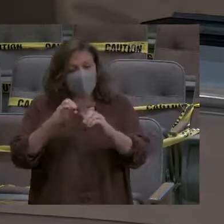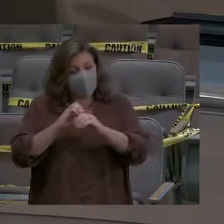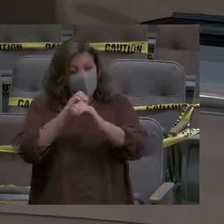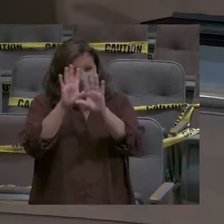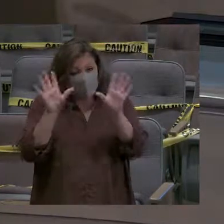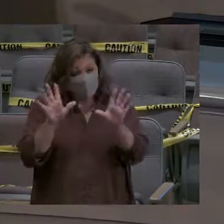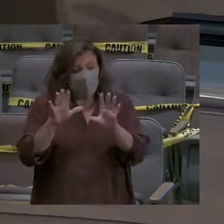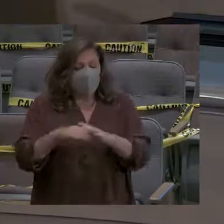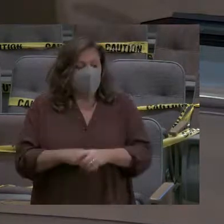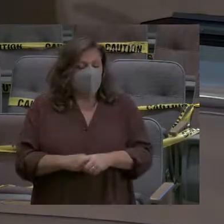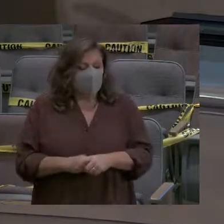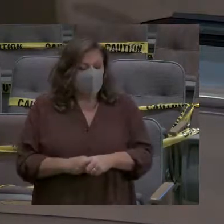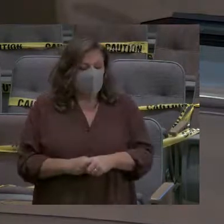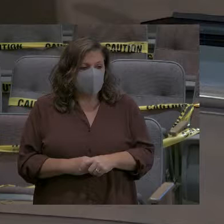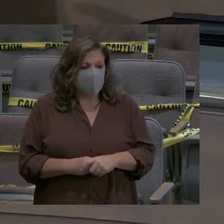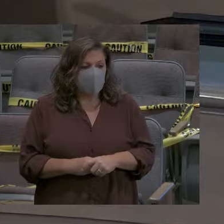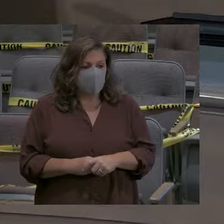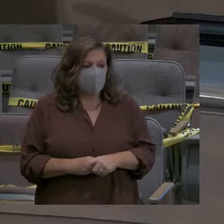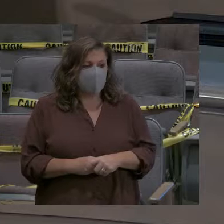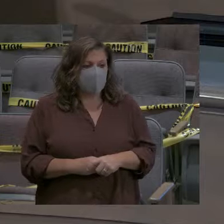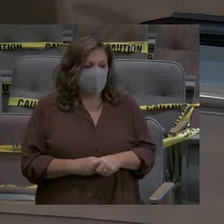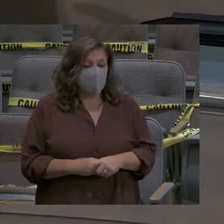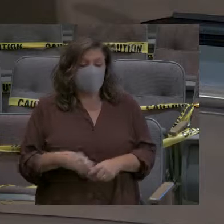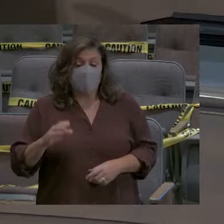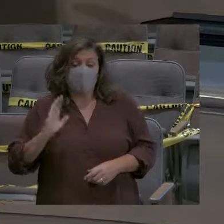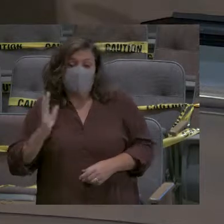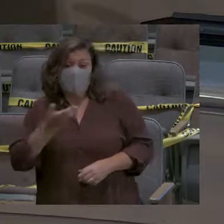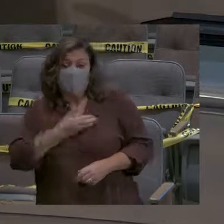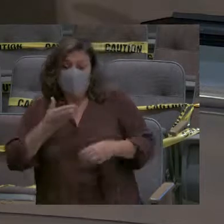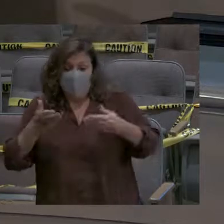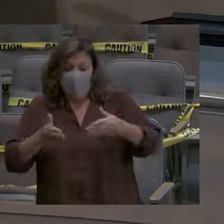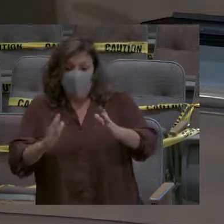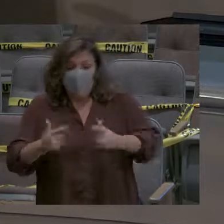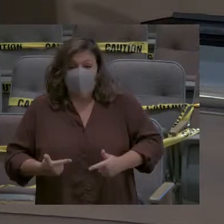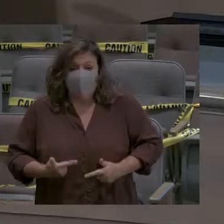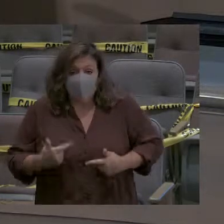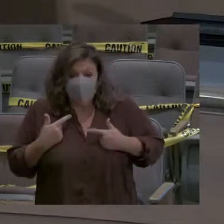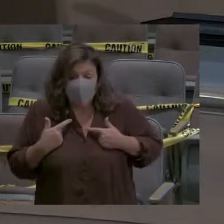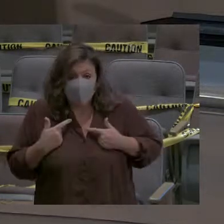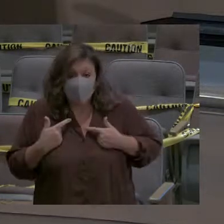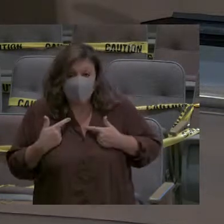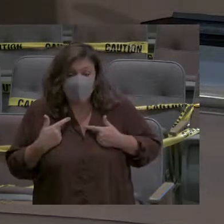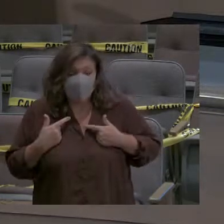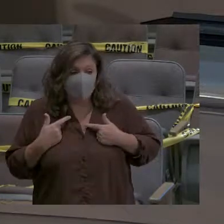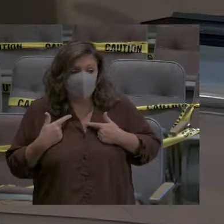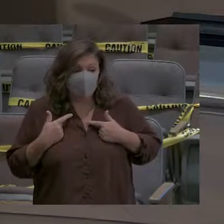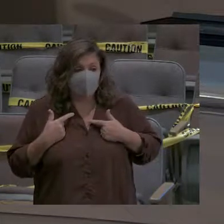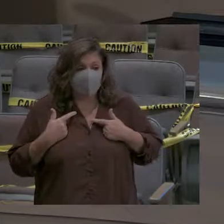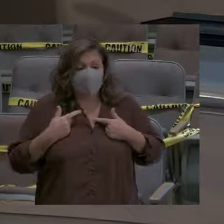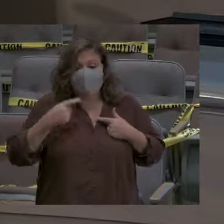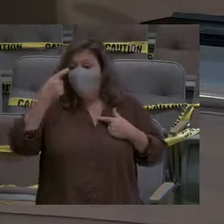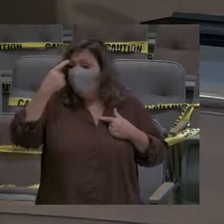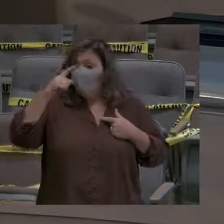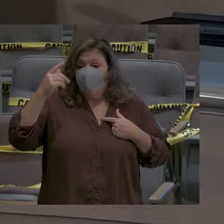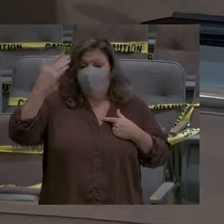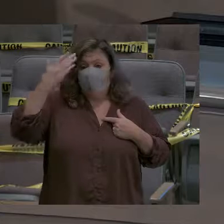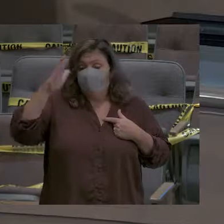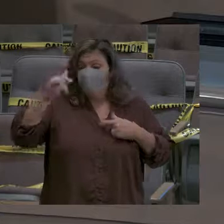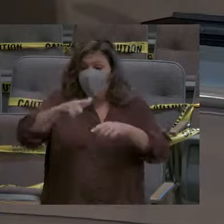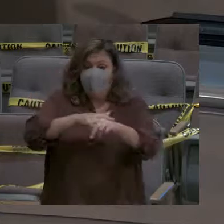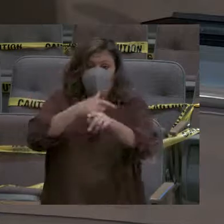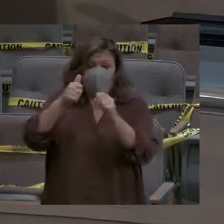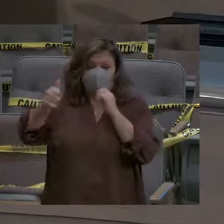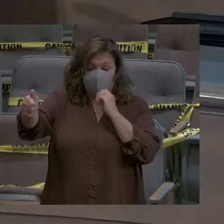crystal clear. Our way of doing life for an undetermined amount of